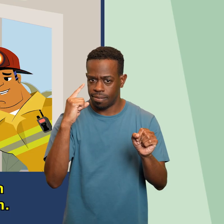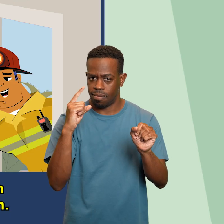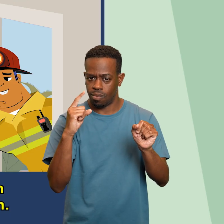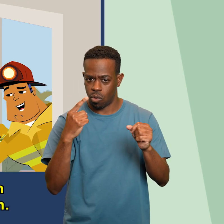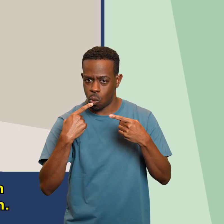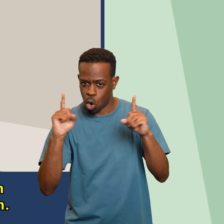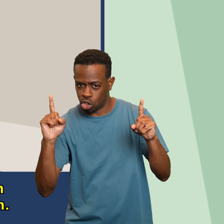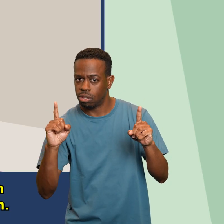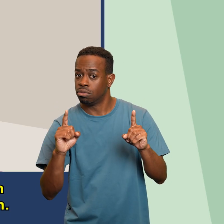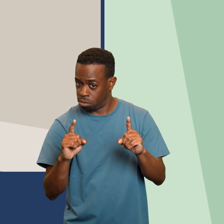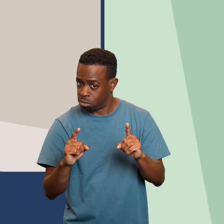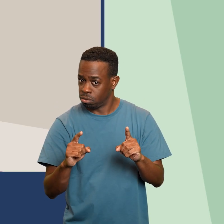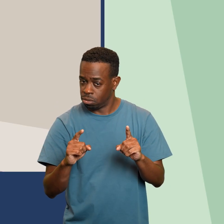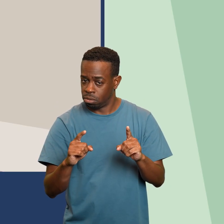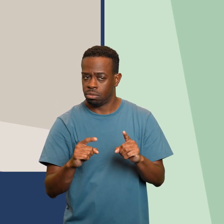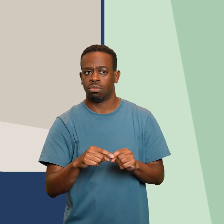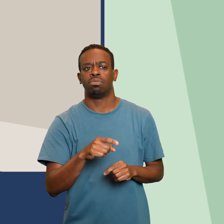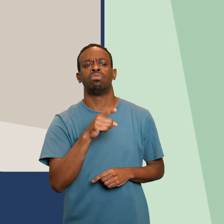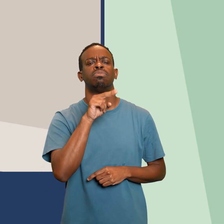working condition.